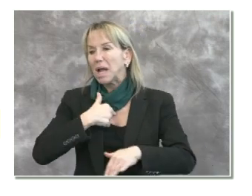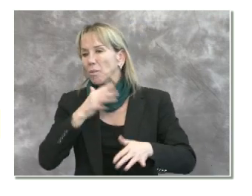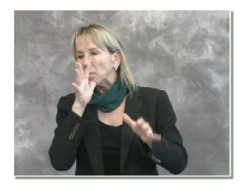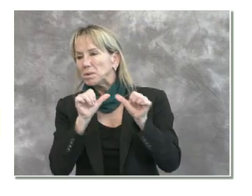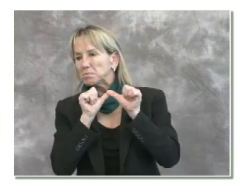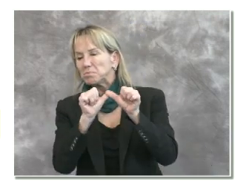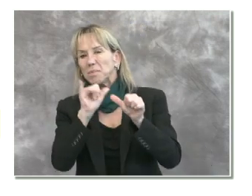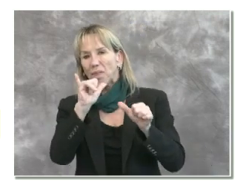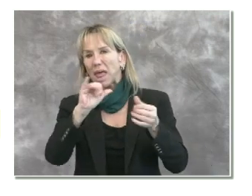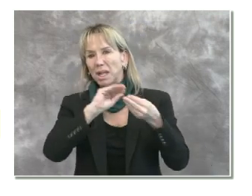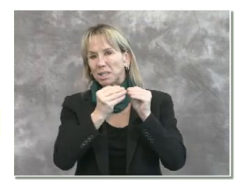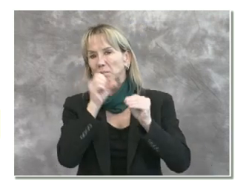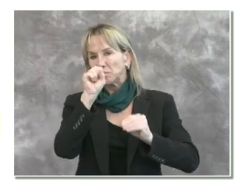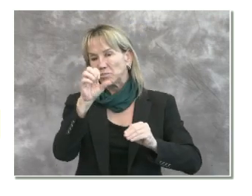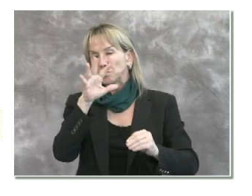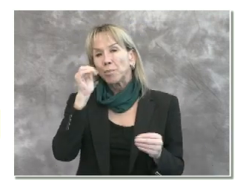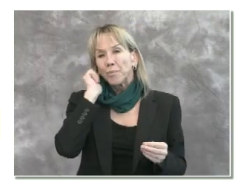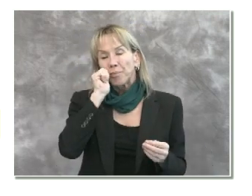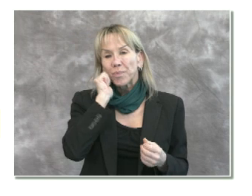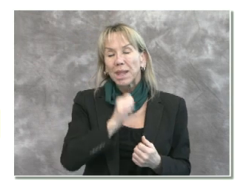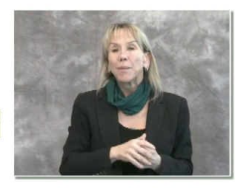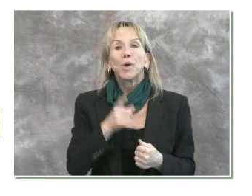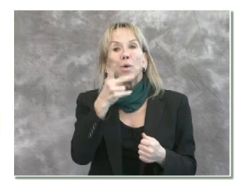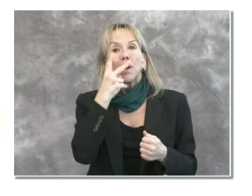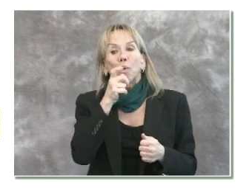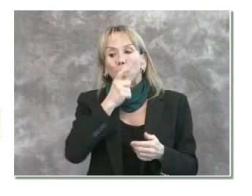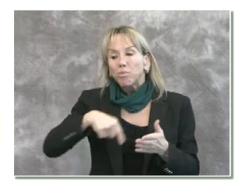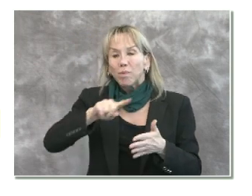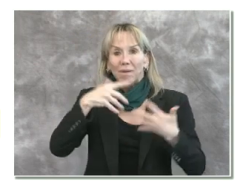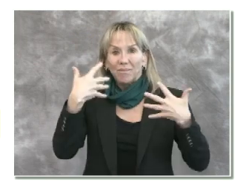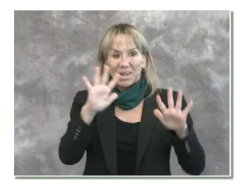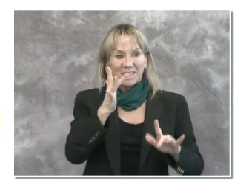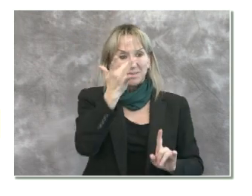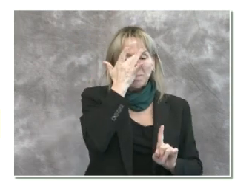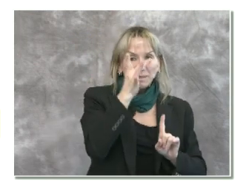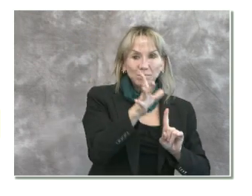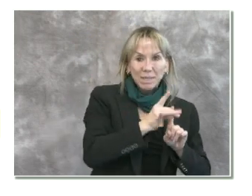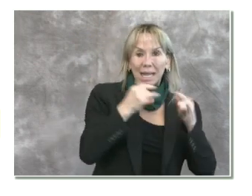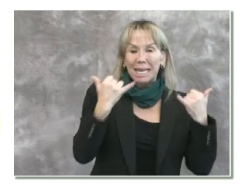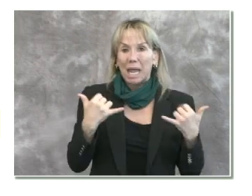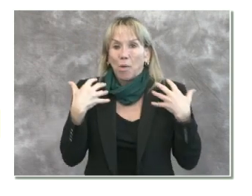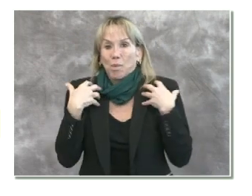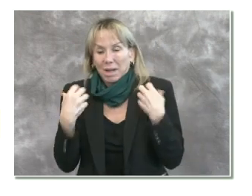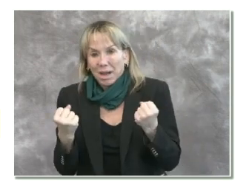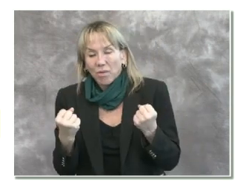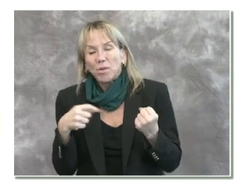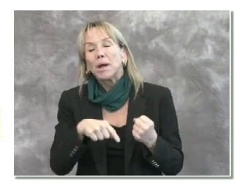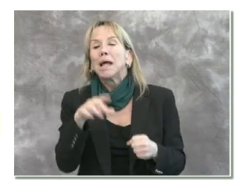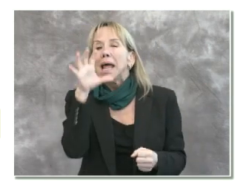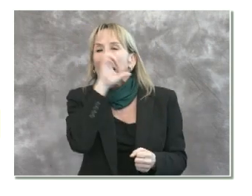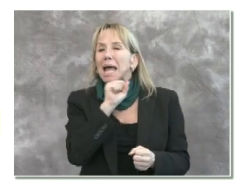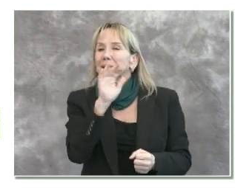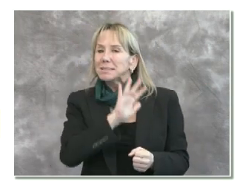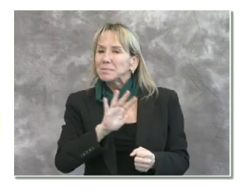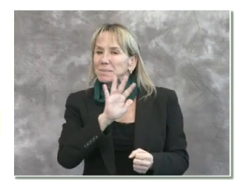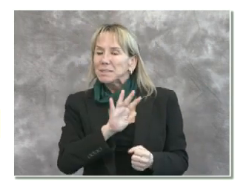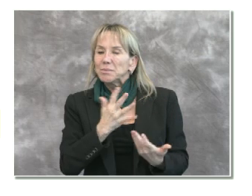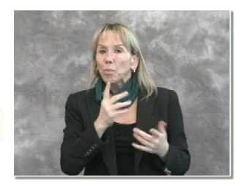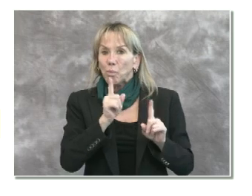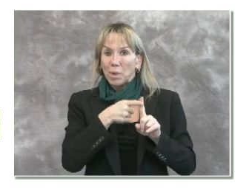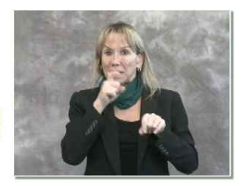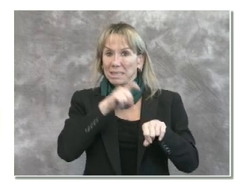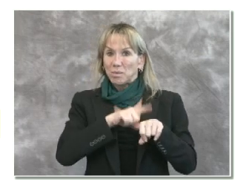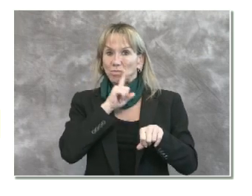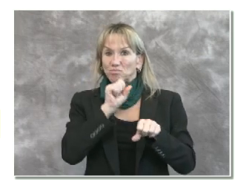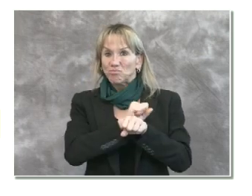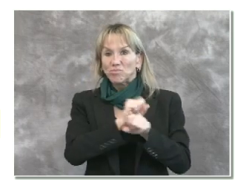that every day. For recovered, you see an increase there. Again, this is estimated recovery based on date of positive test